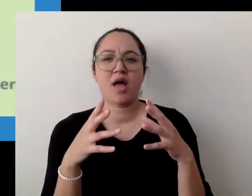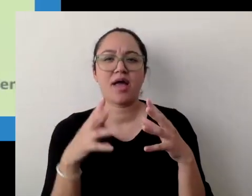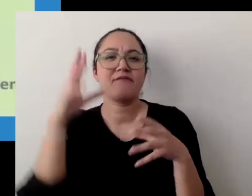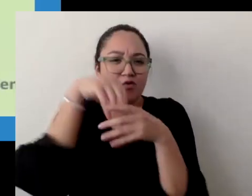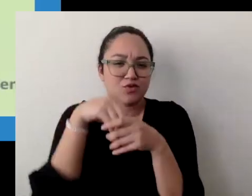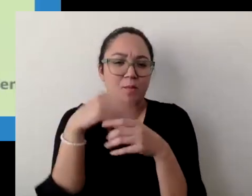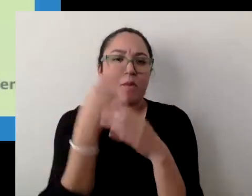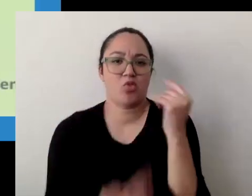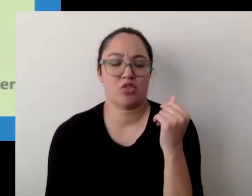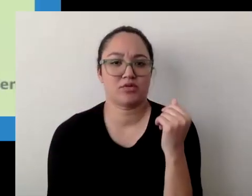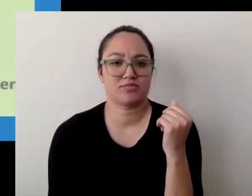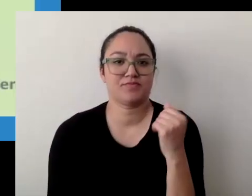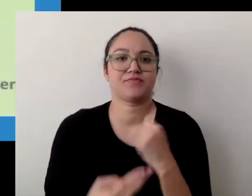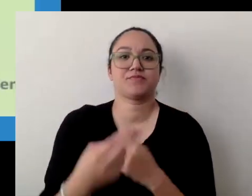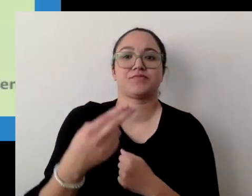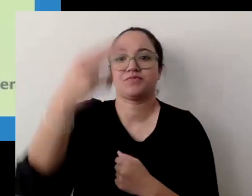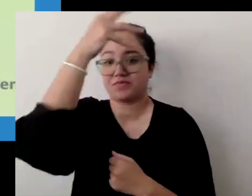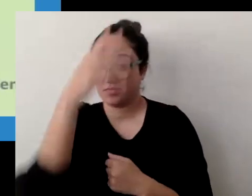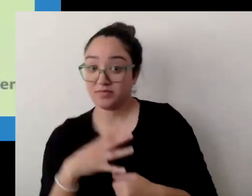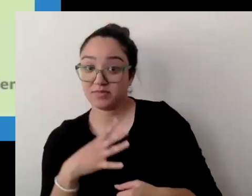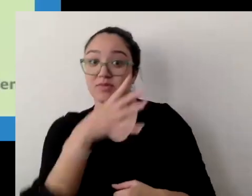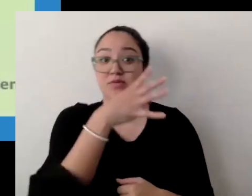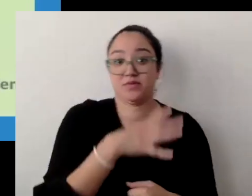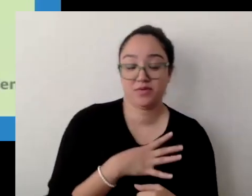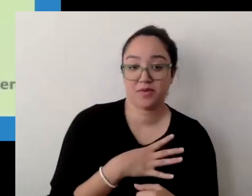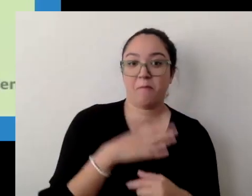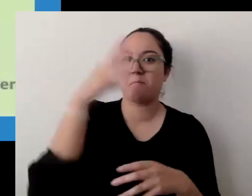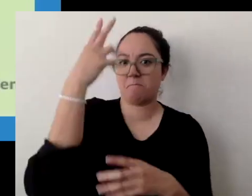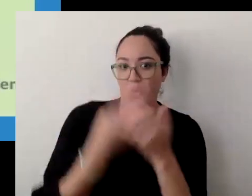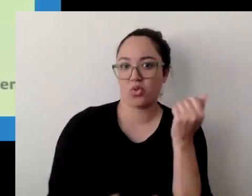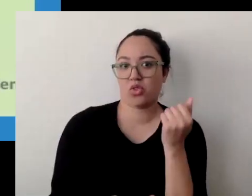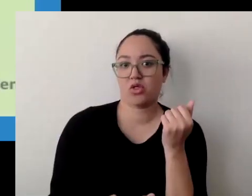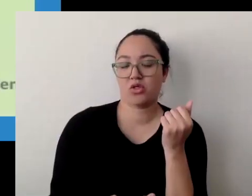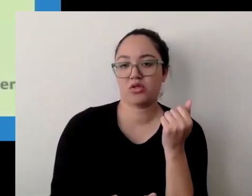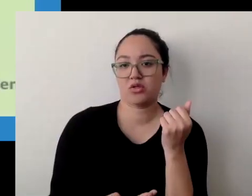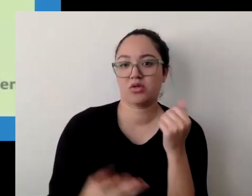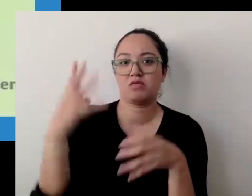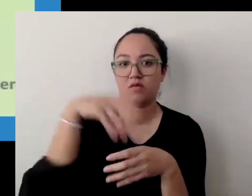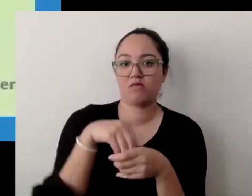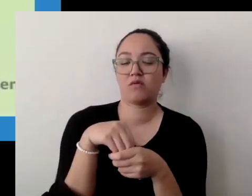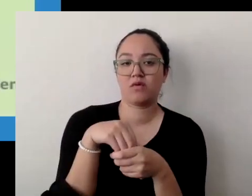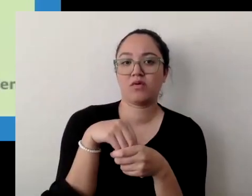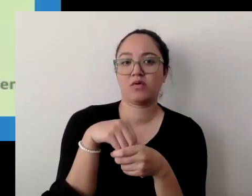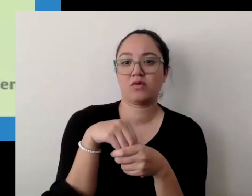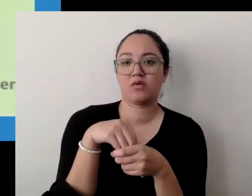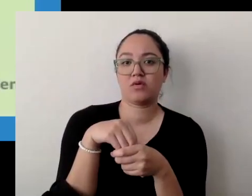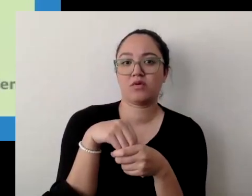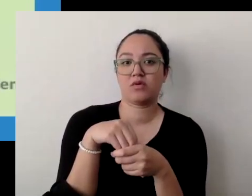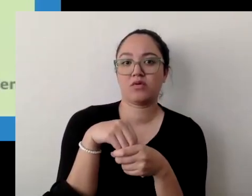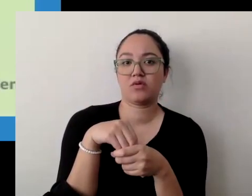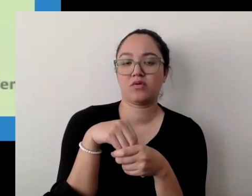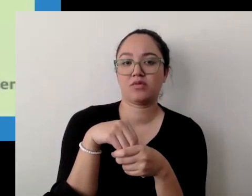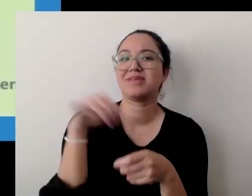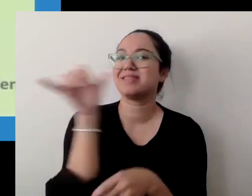both female and males from Latin America. mhm. The same when